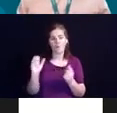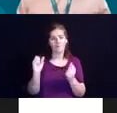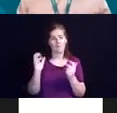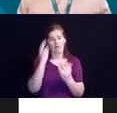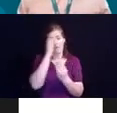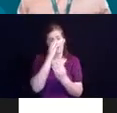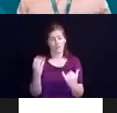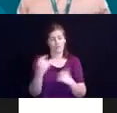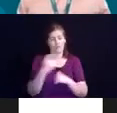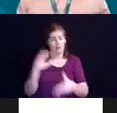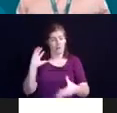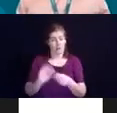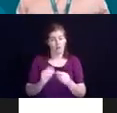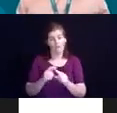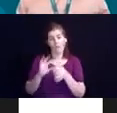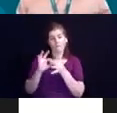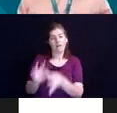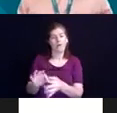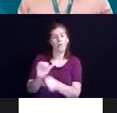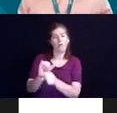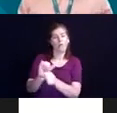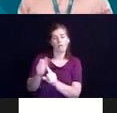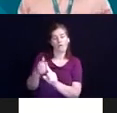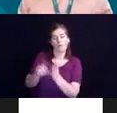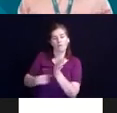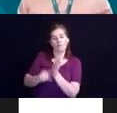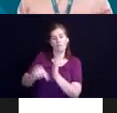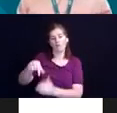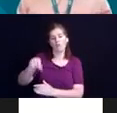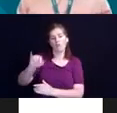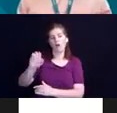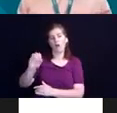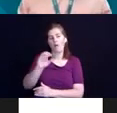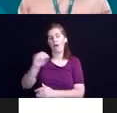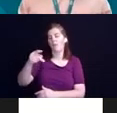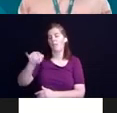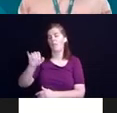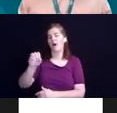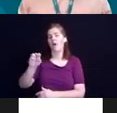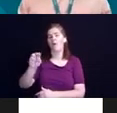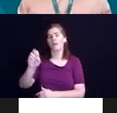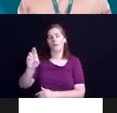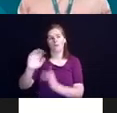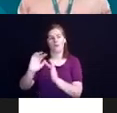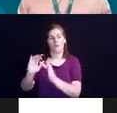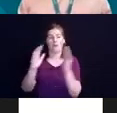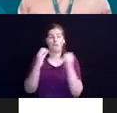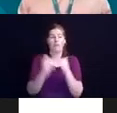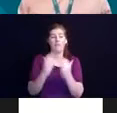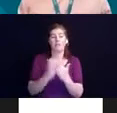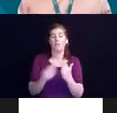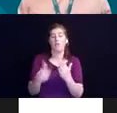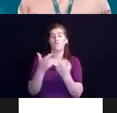today was based on work by the QIOs and the Pioneer Network. And finally, these are some resources